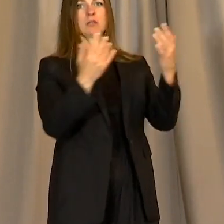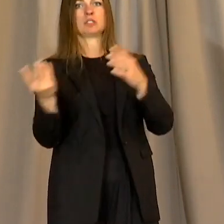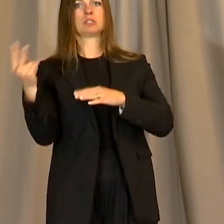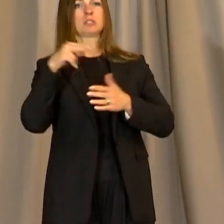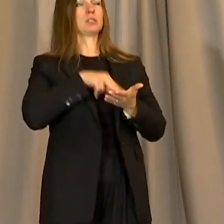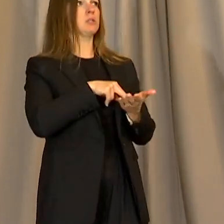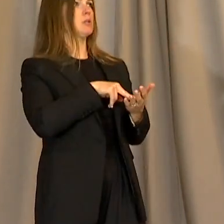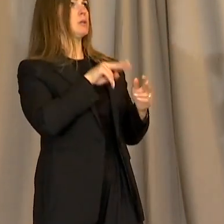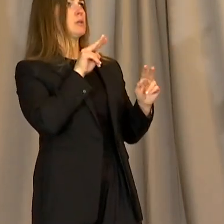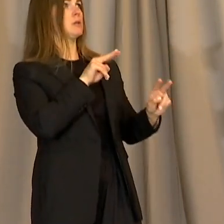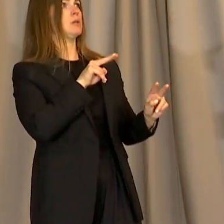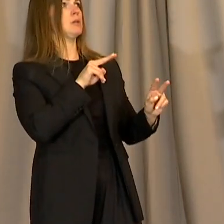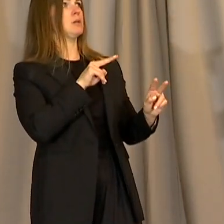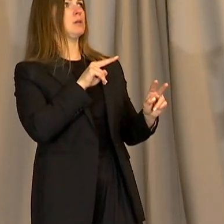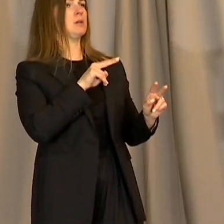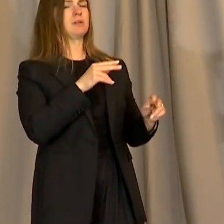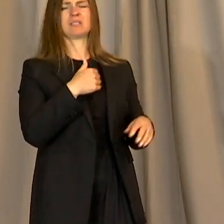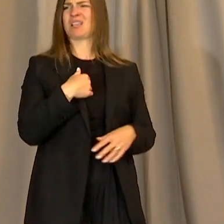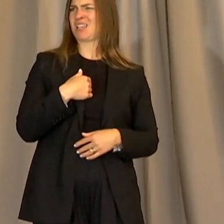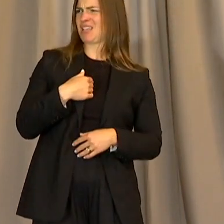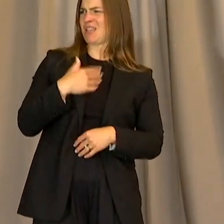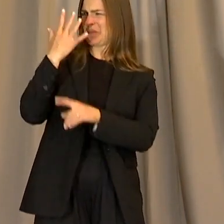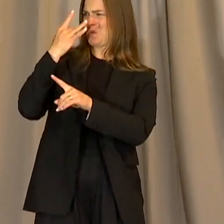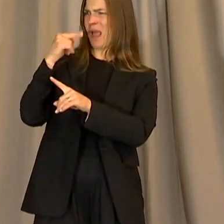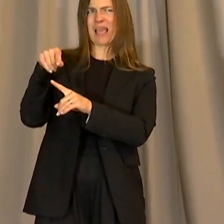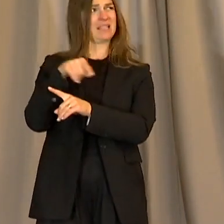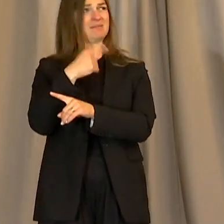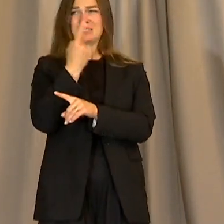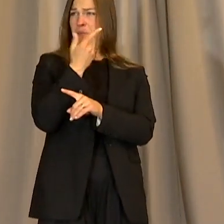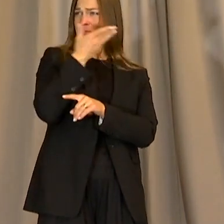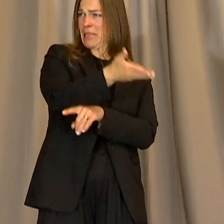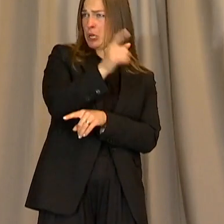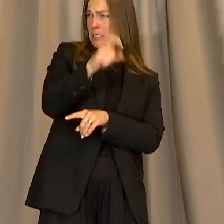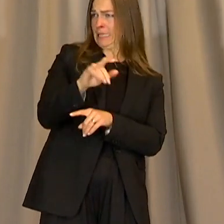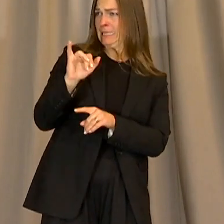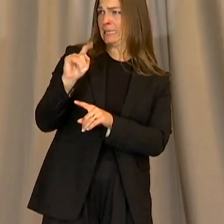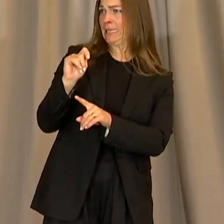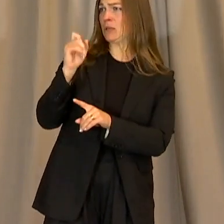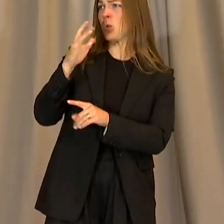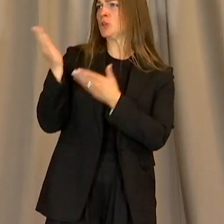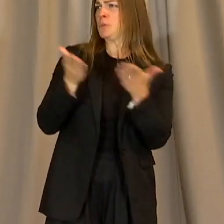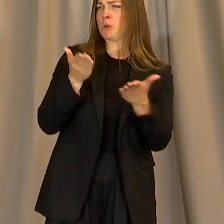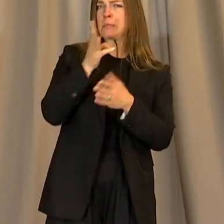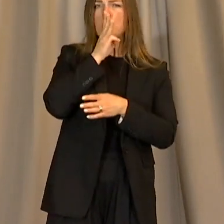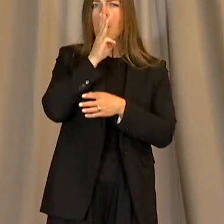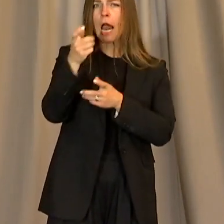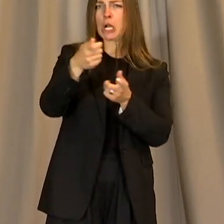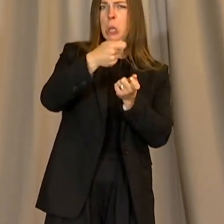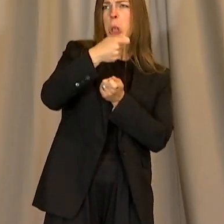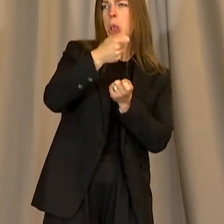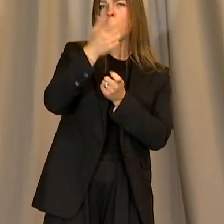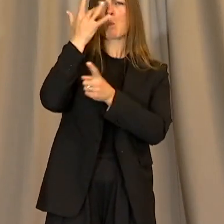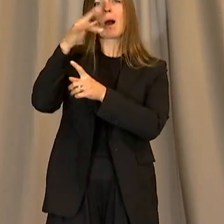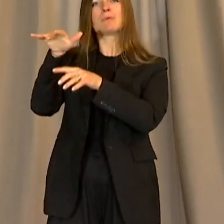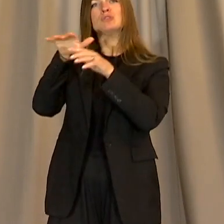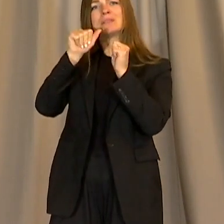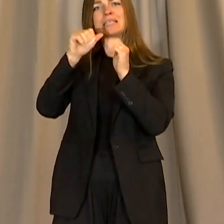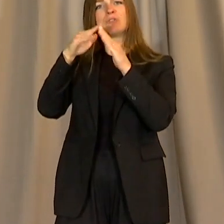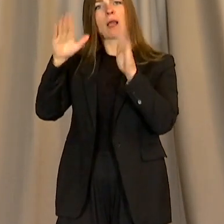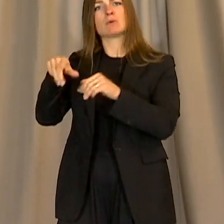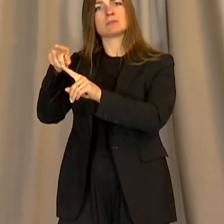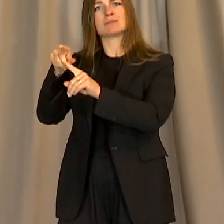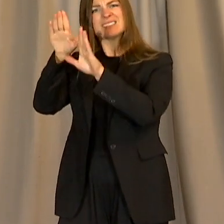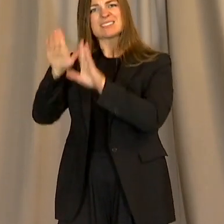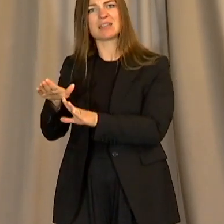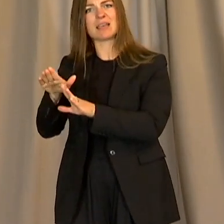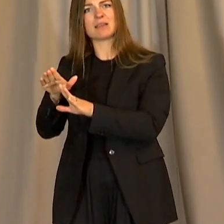wow. Was there something in there that you needed, or were you coming with the hose? I'm not sure why you would leave your house on a Sunday